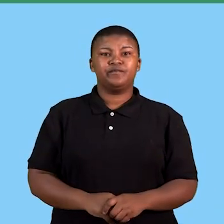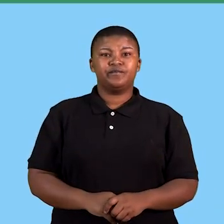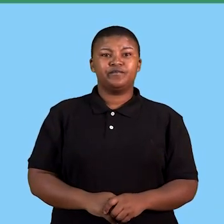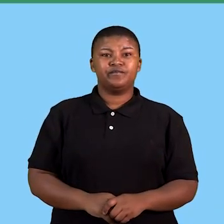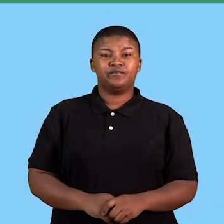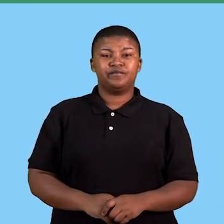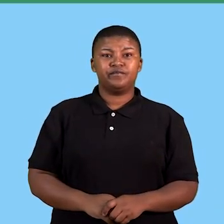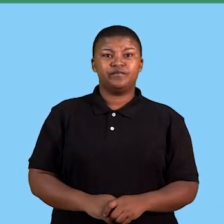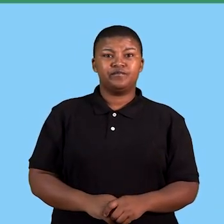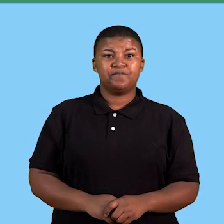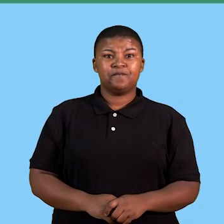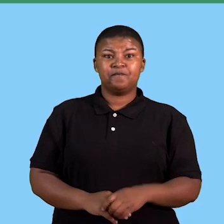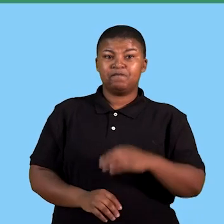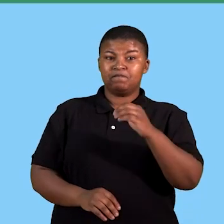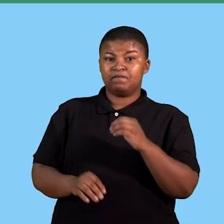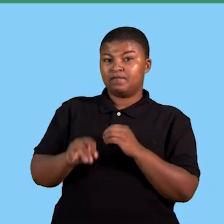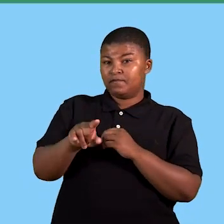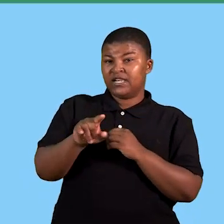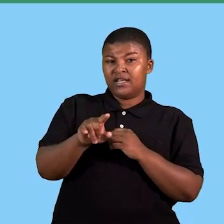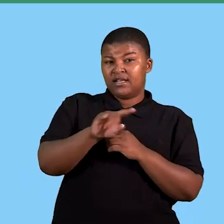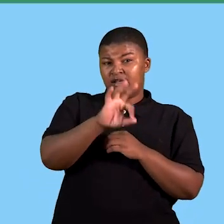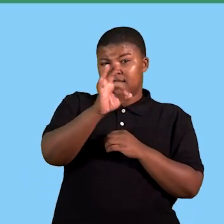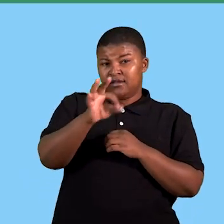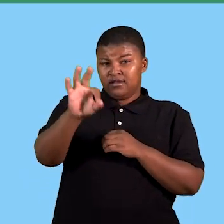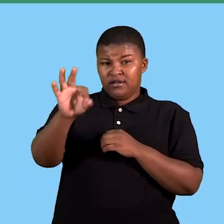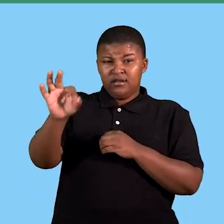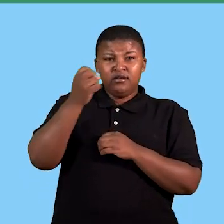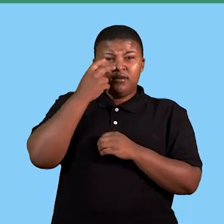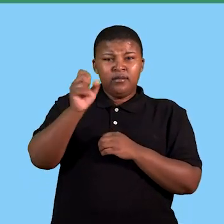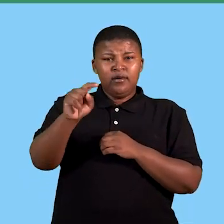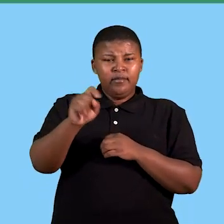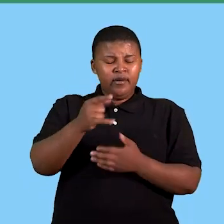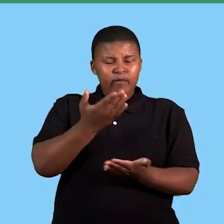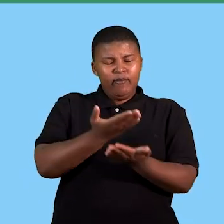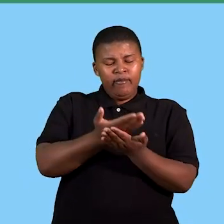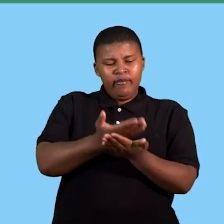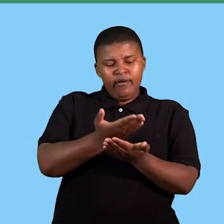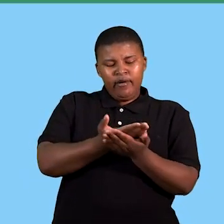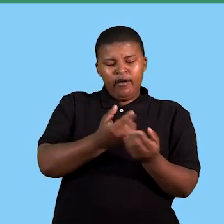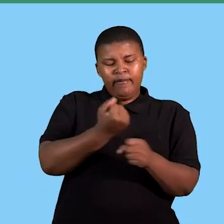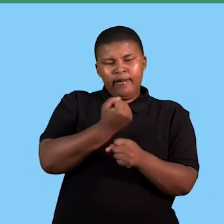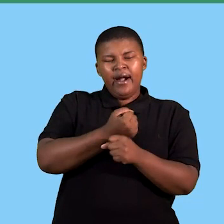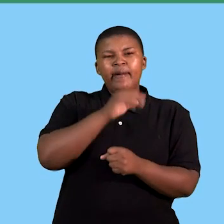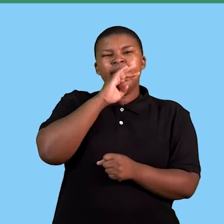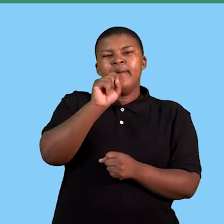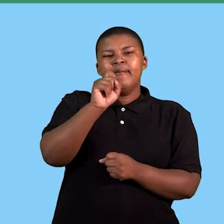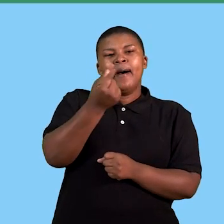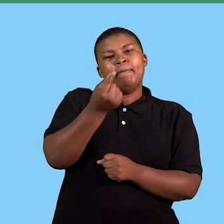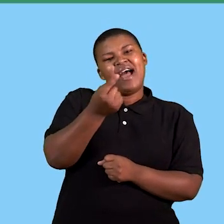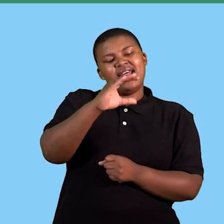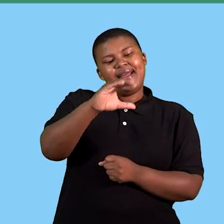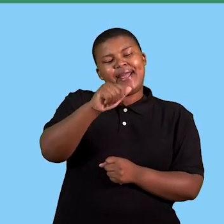this sentence, we can see that the first production factor she used was, of course,